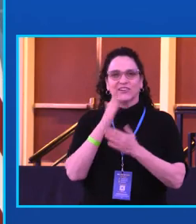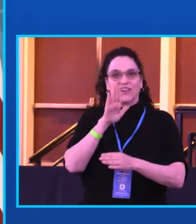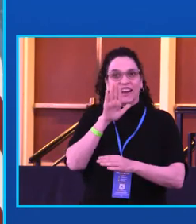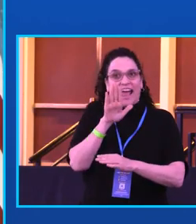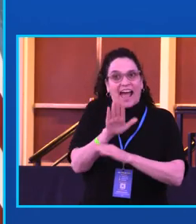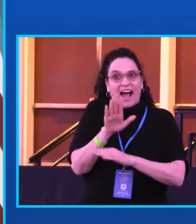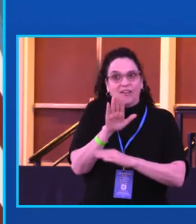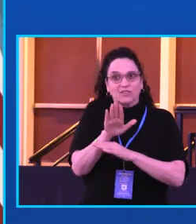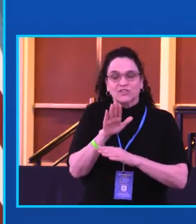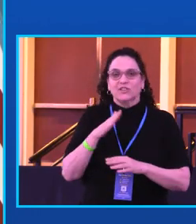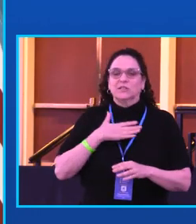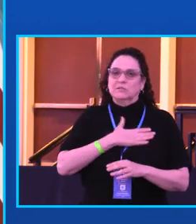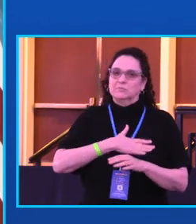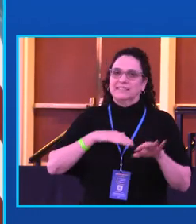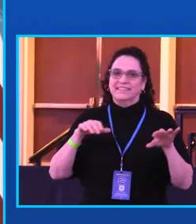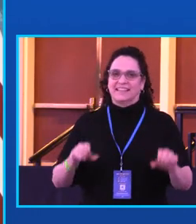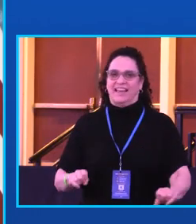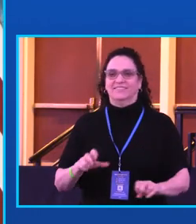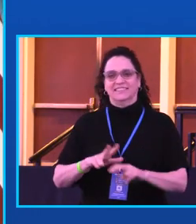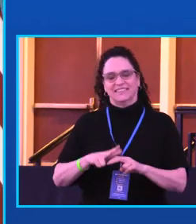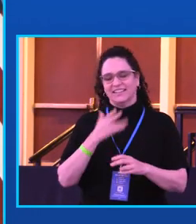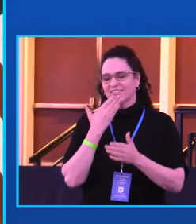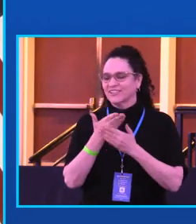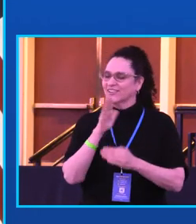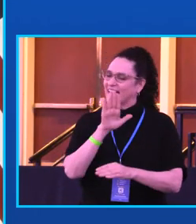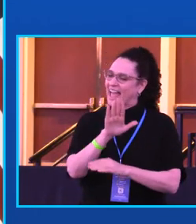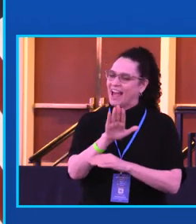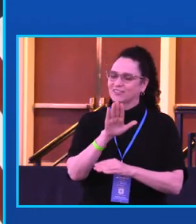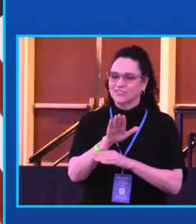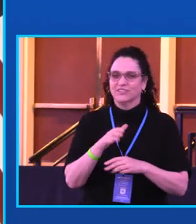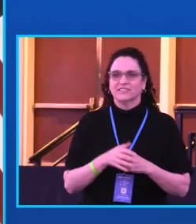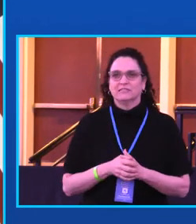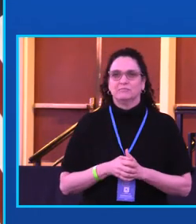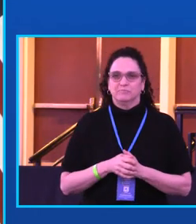Please have a seat. Good afternoon. Good afternoon.